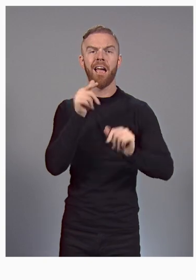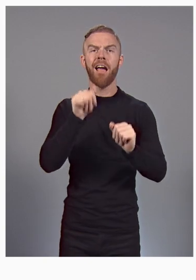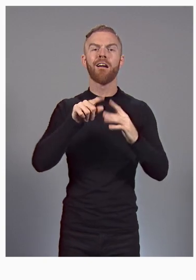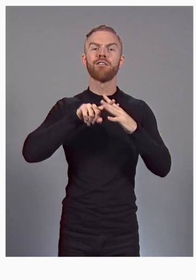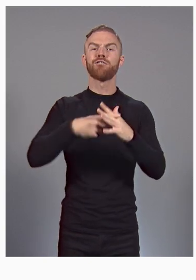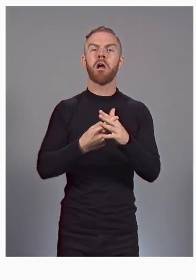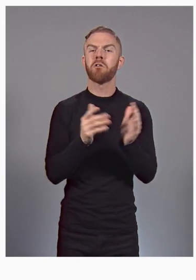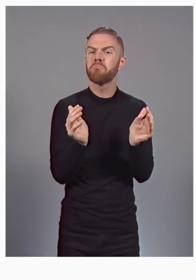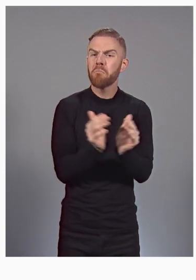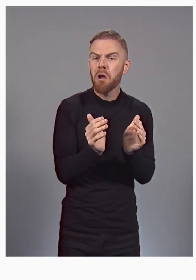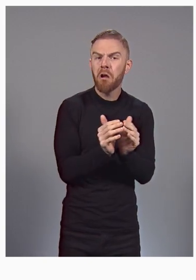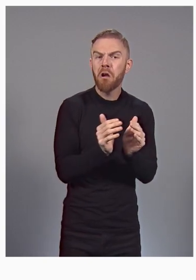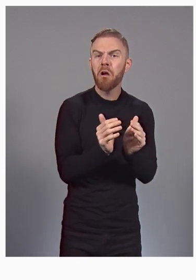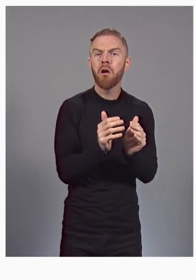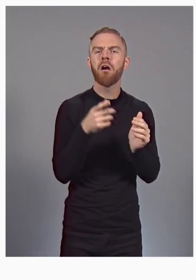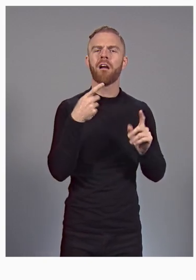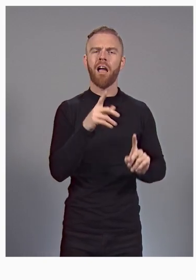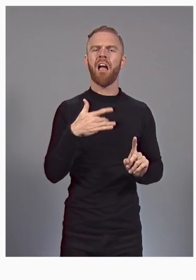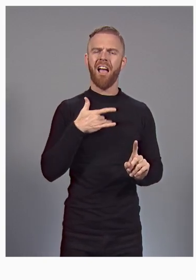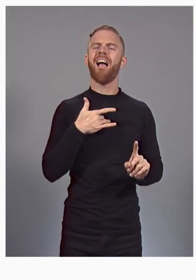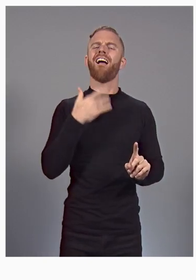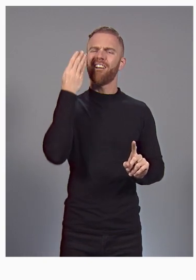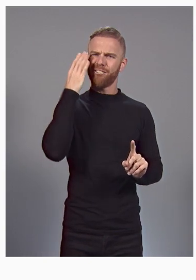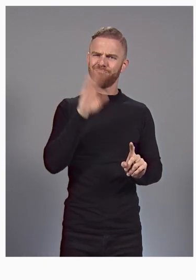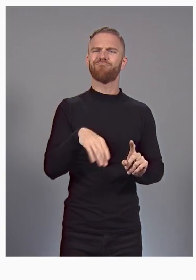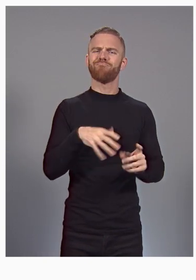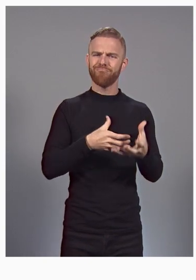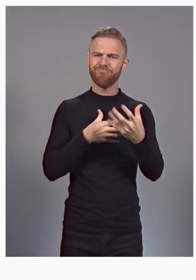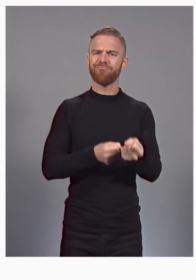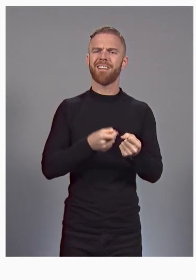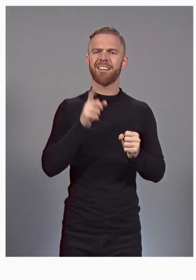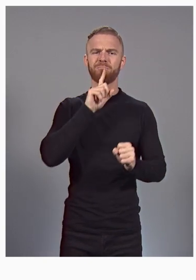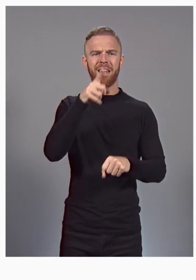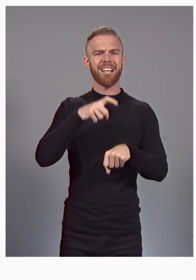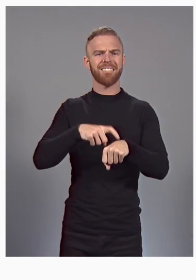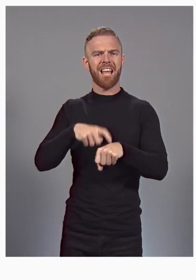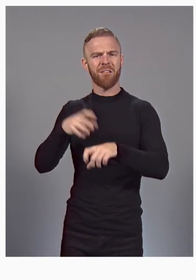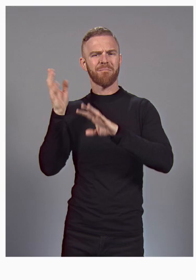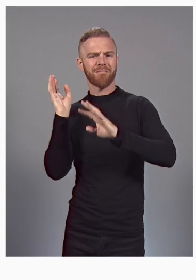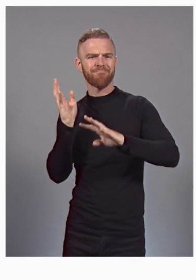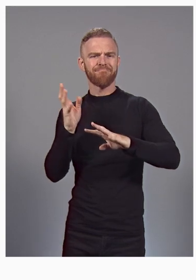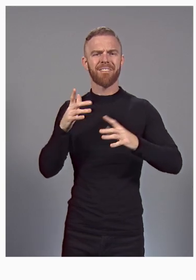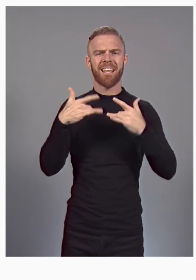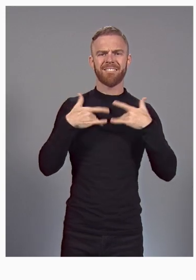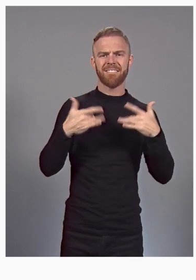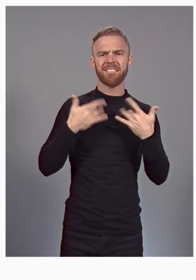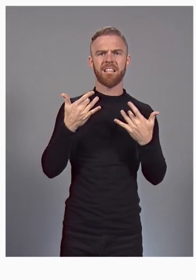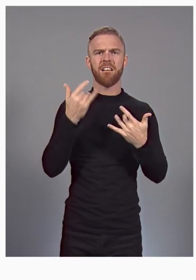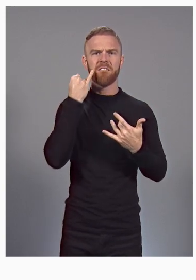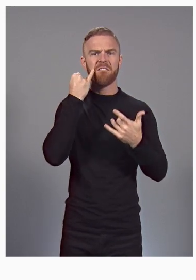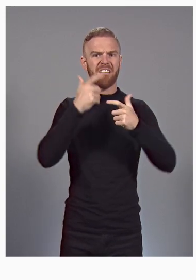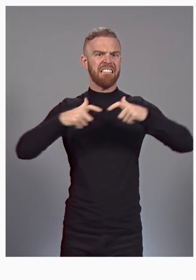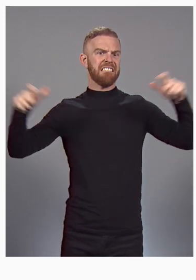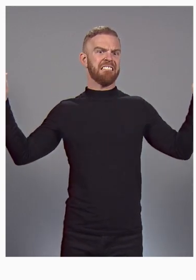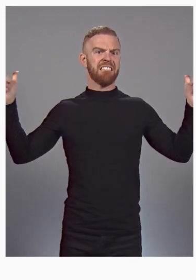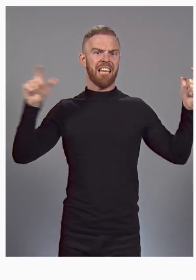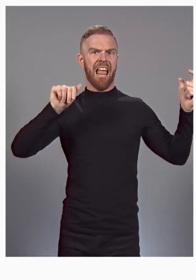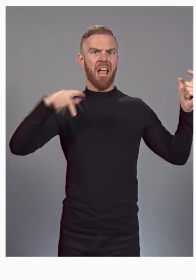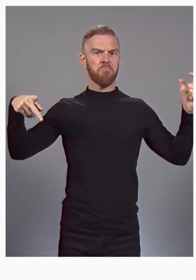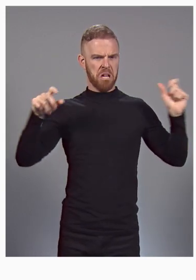the assurance that you can process real-time events at extreme scale if your application needs